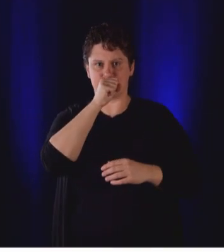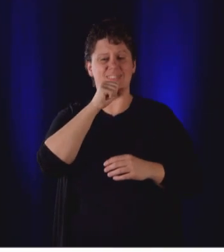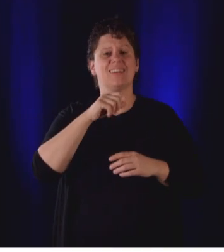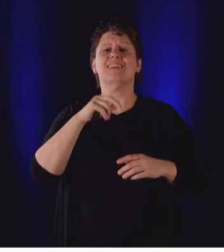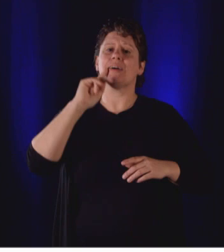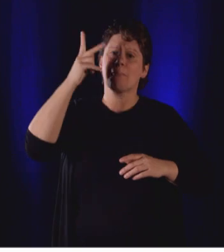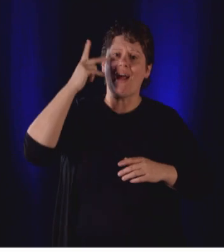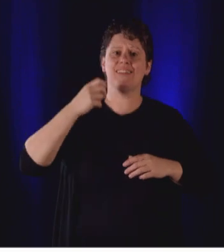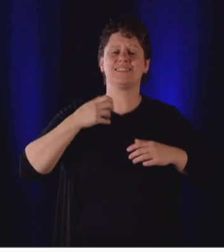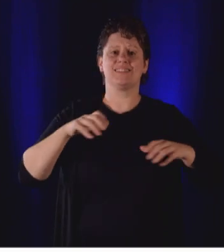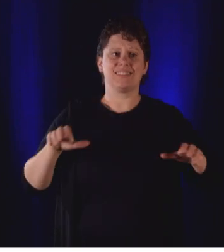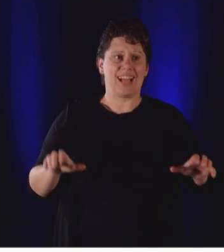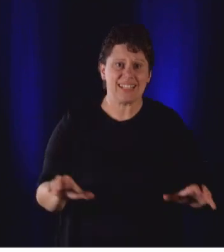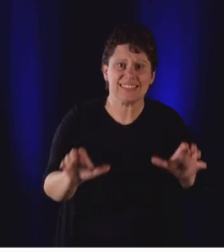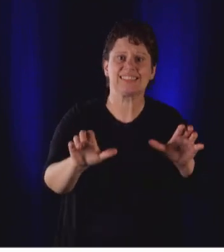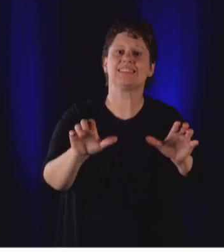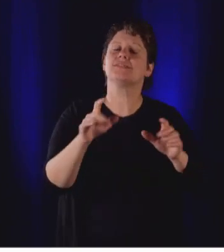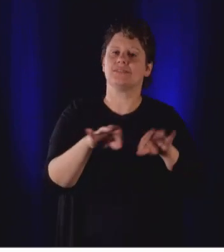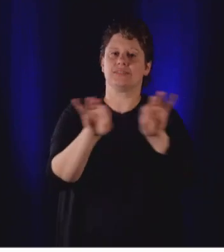We want to stop being targeted.